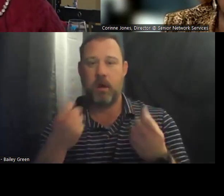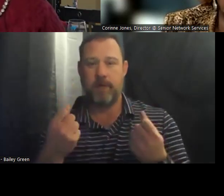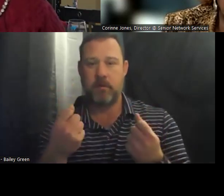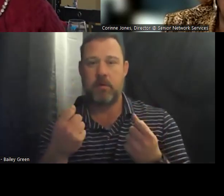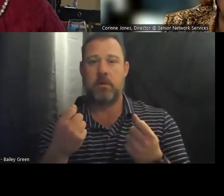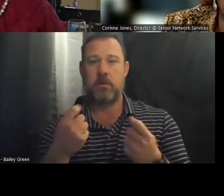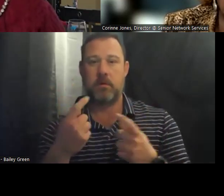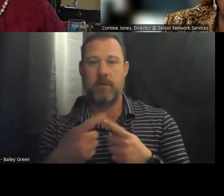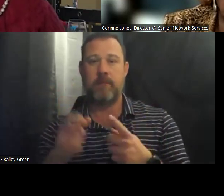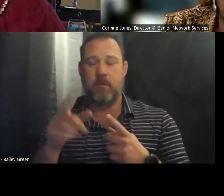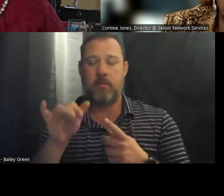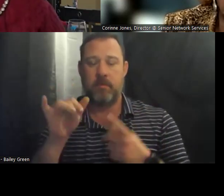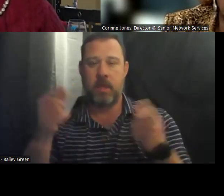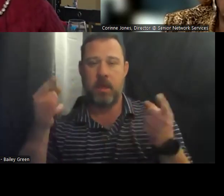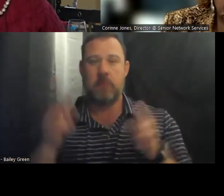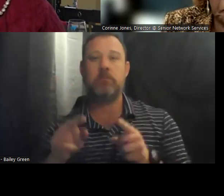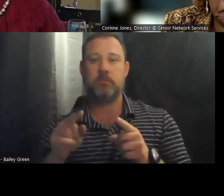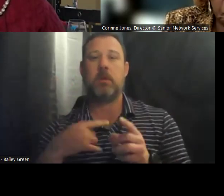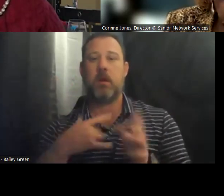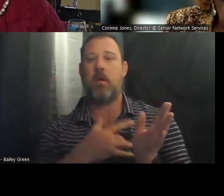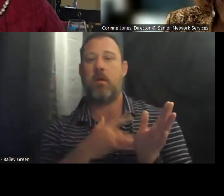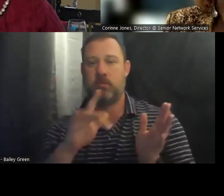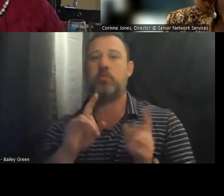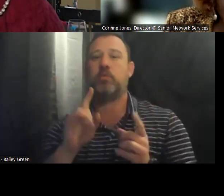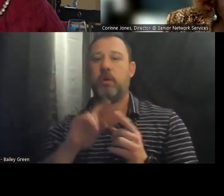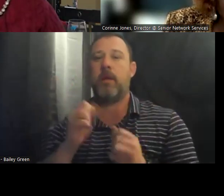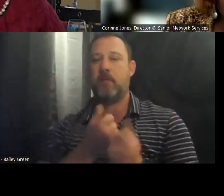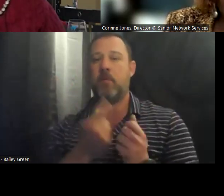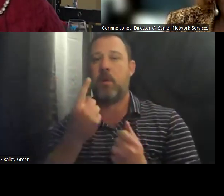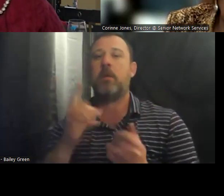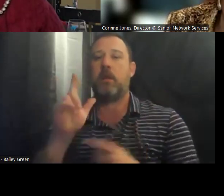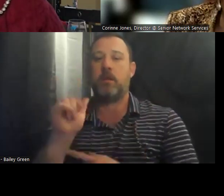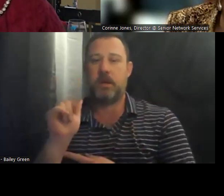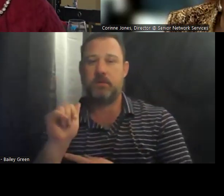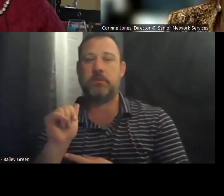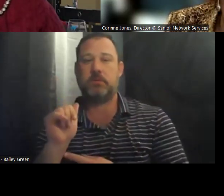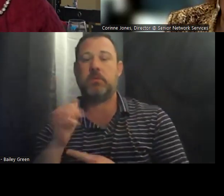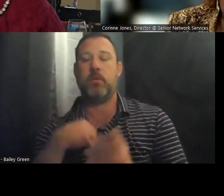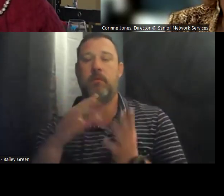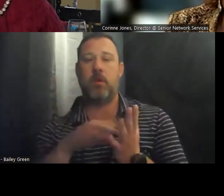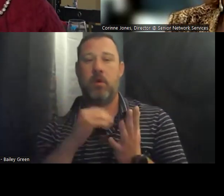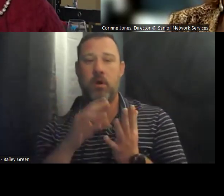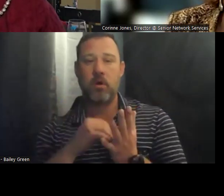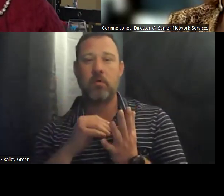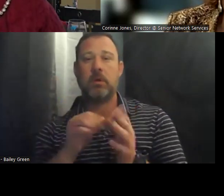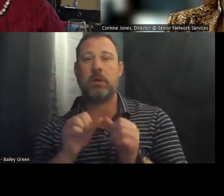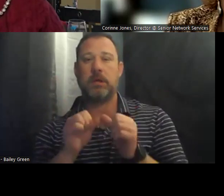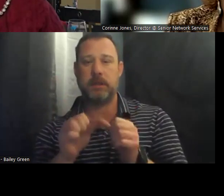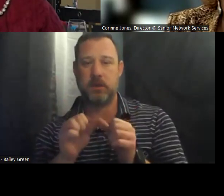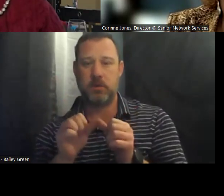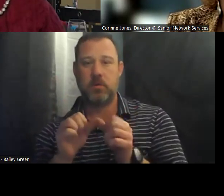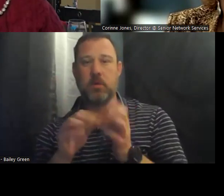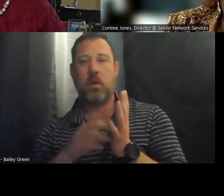its effects, and our heart goes out to everyone in LA. We've learned and continue to